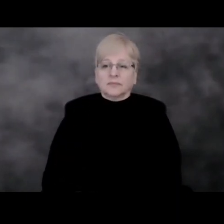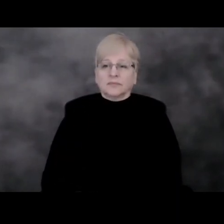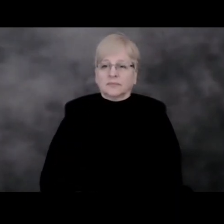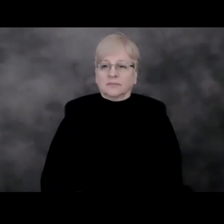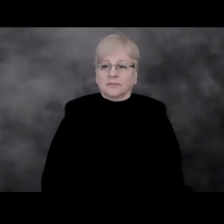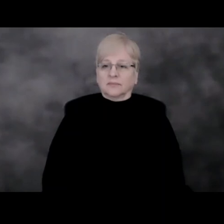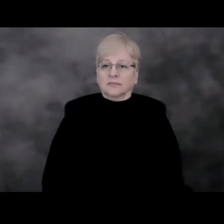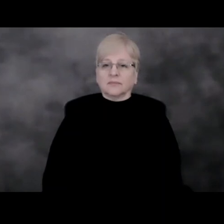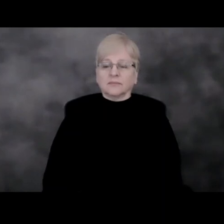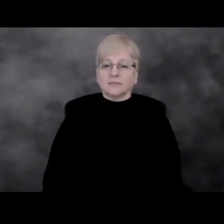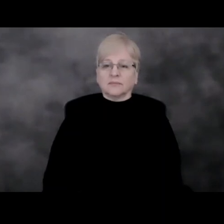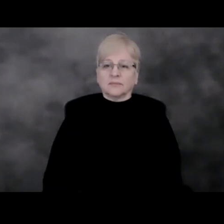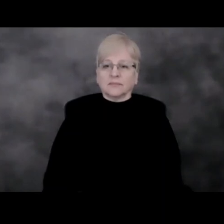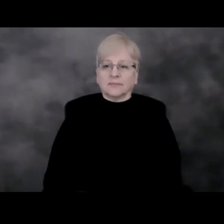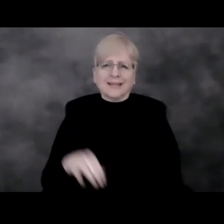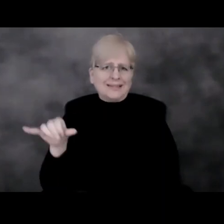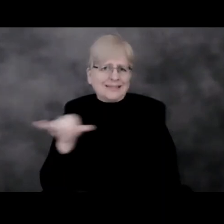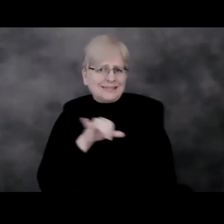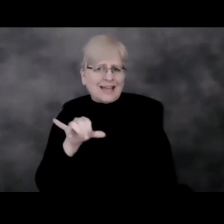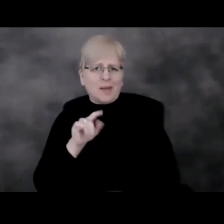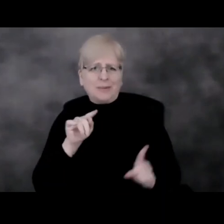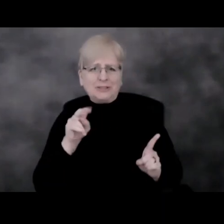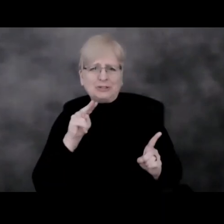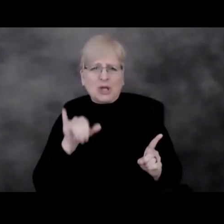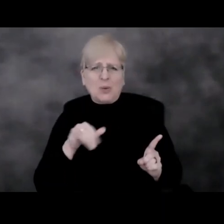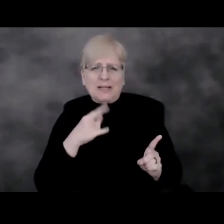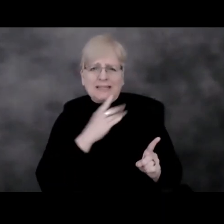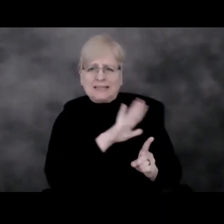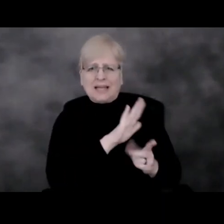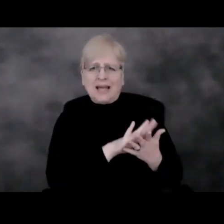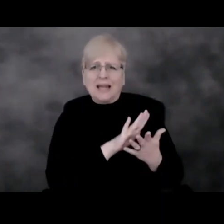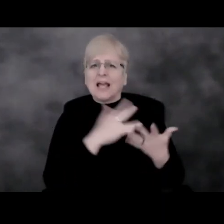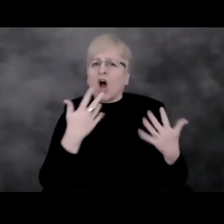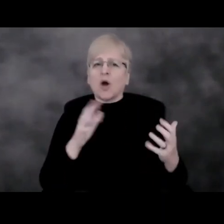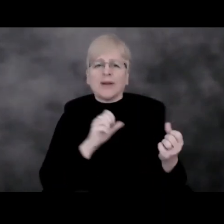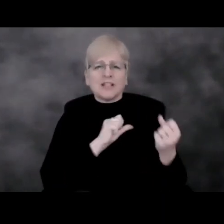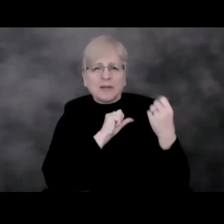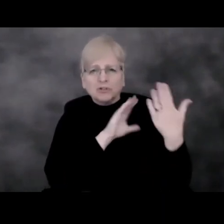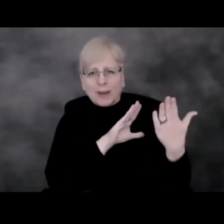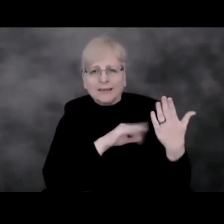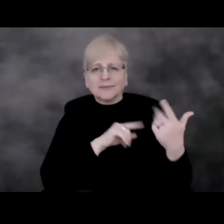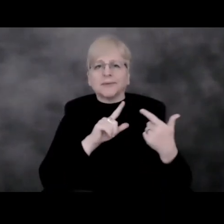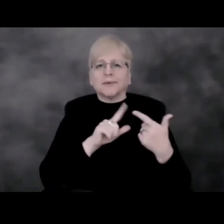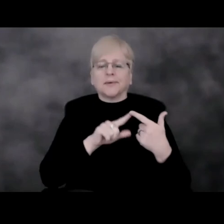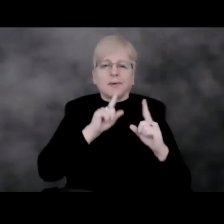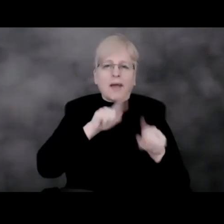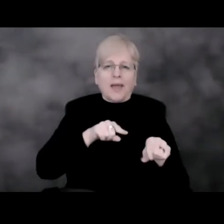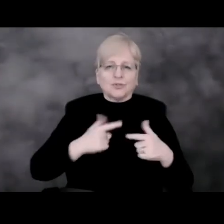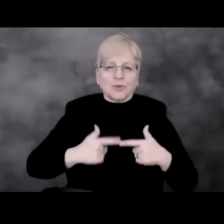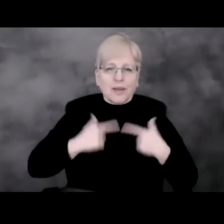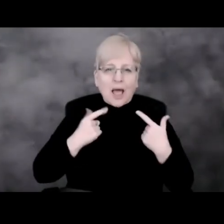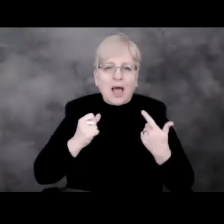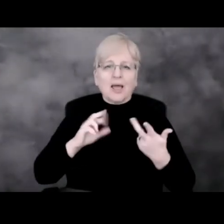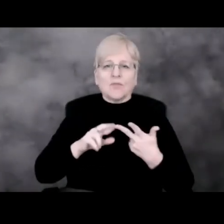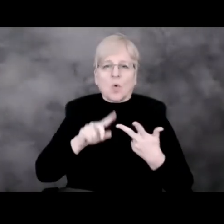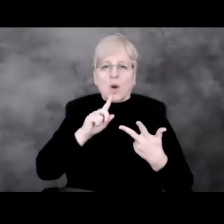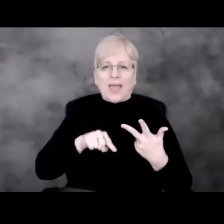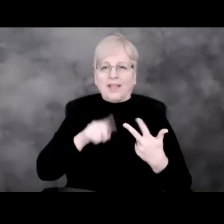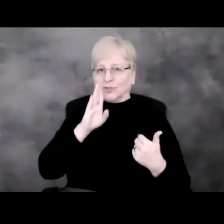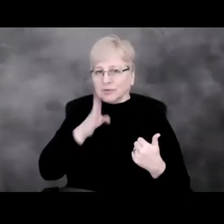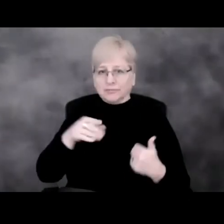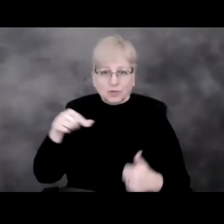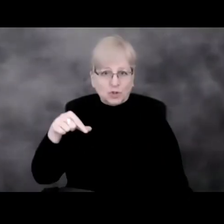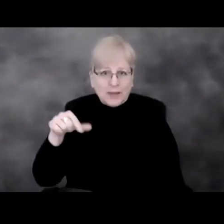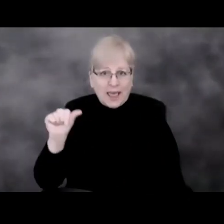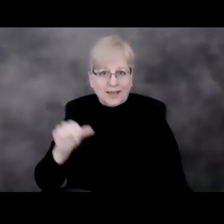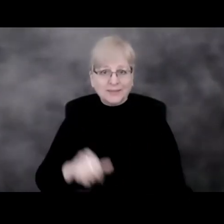I think, as Tony said, I think everything has been addressed or either answered live or answered in the Q&A chats. All right. Any of my colleagues on the